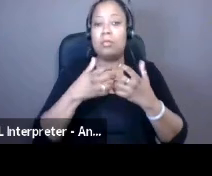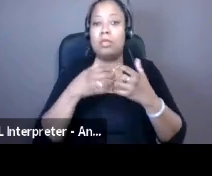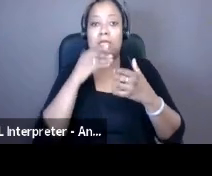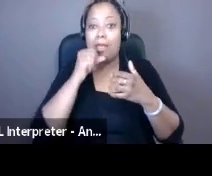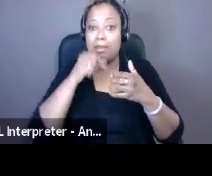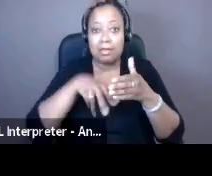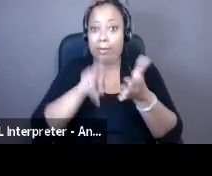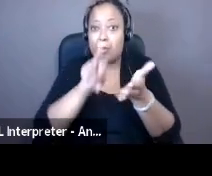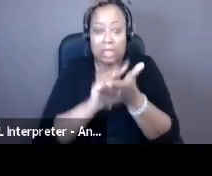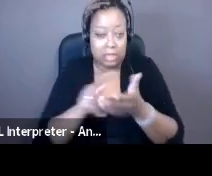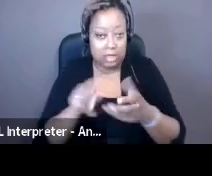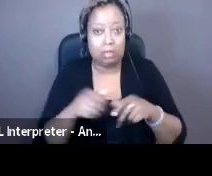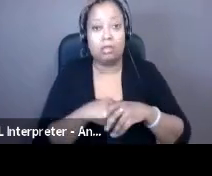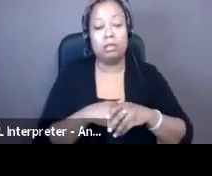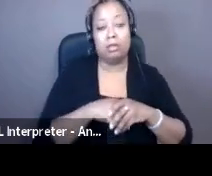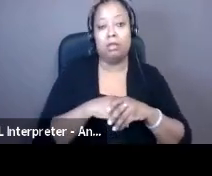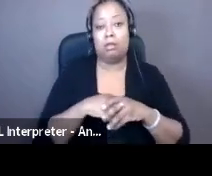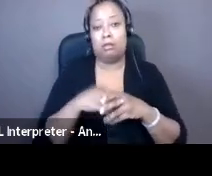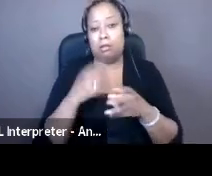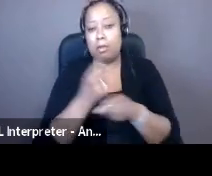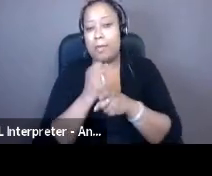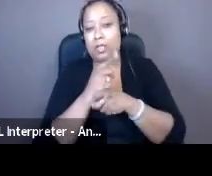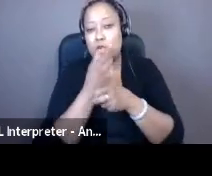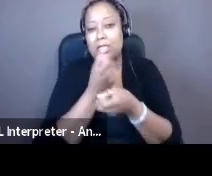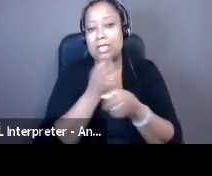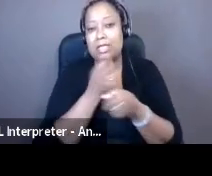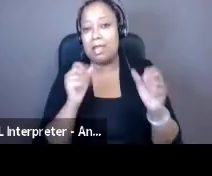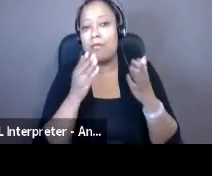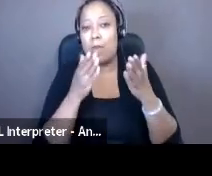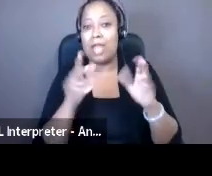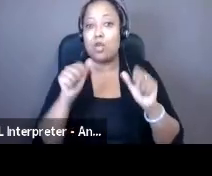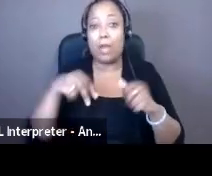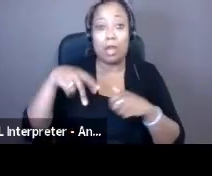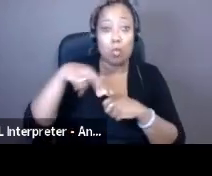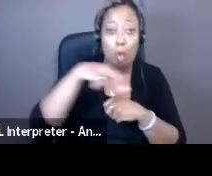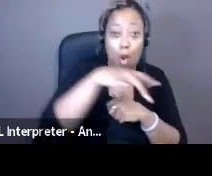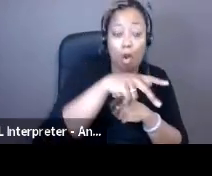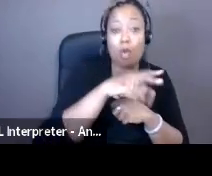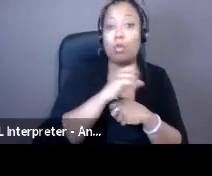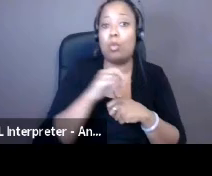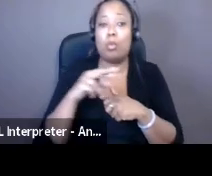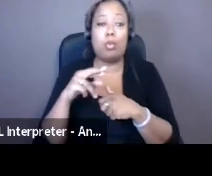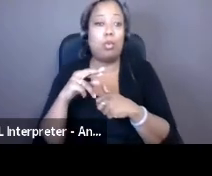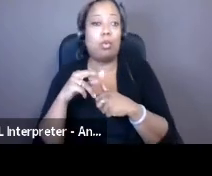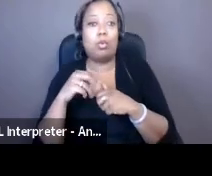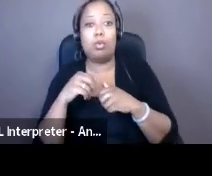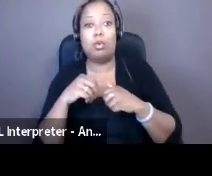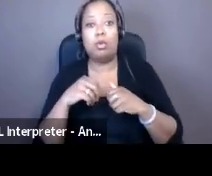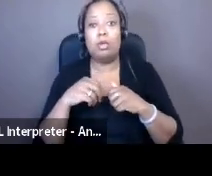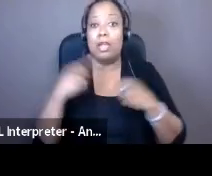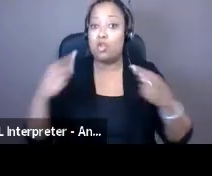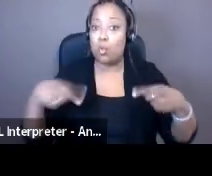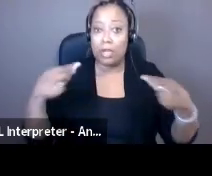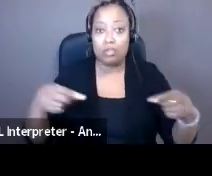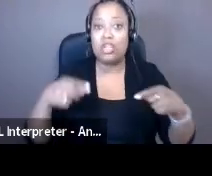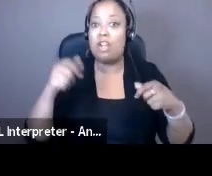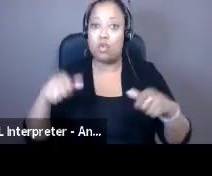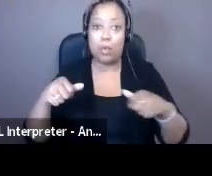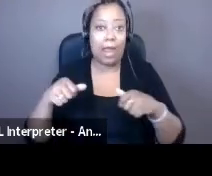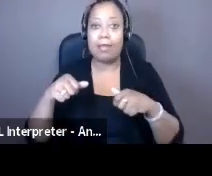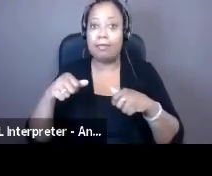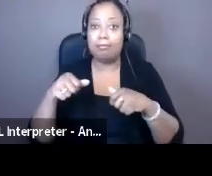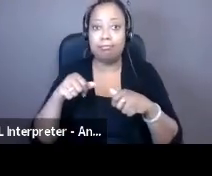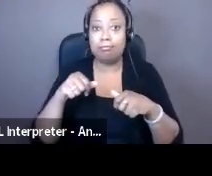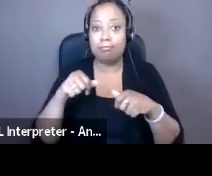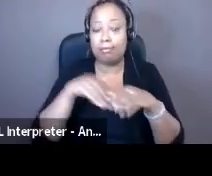so that it's a safe way to walk or in your wheelchair get to the front door of